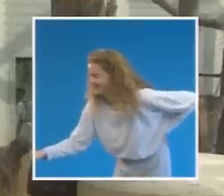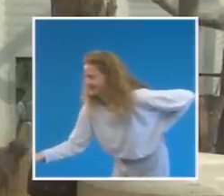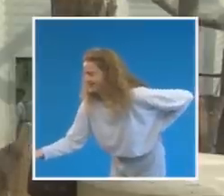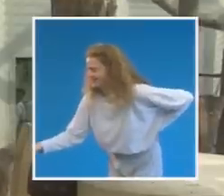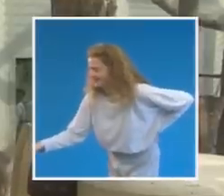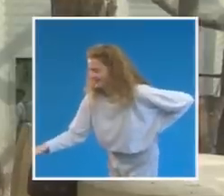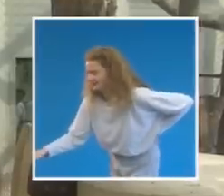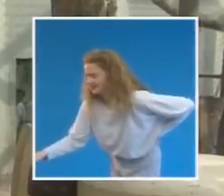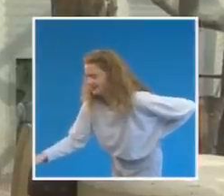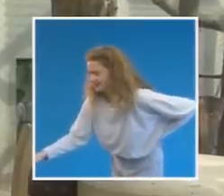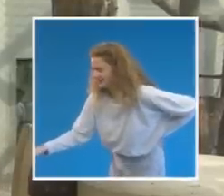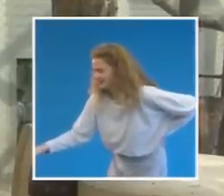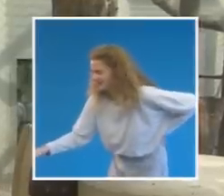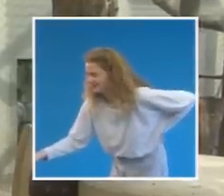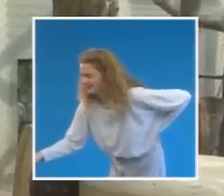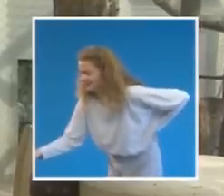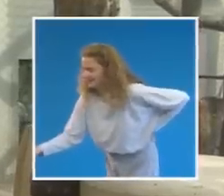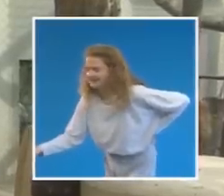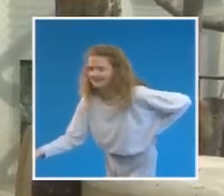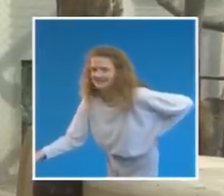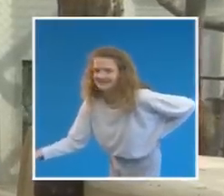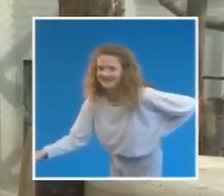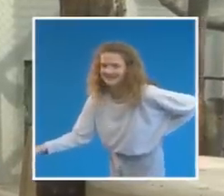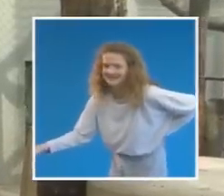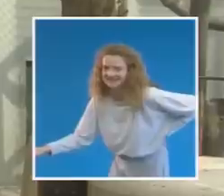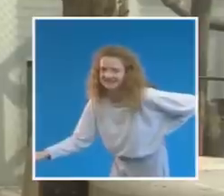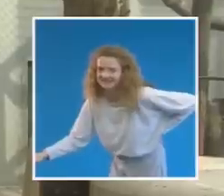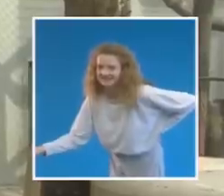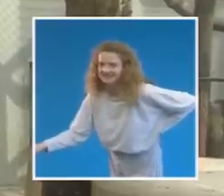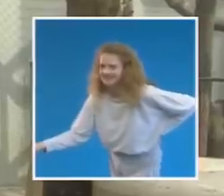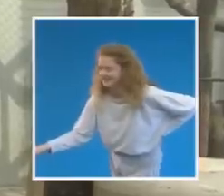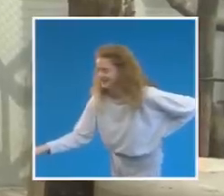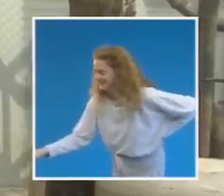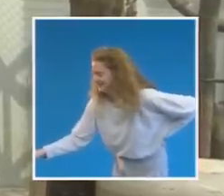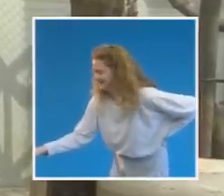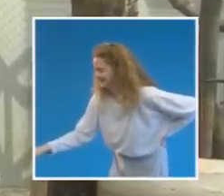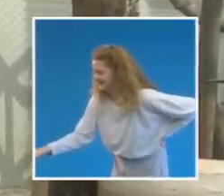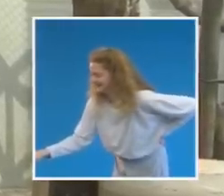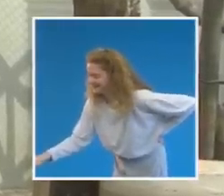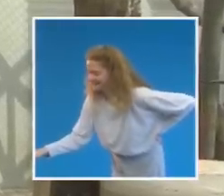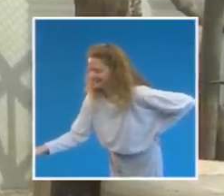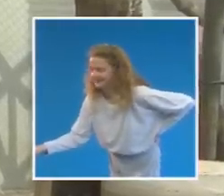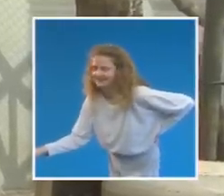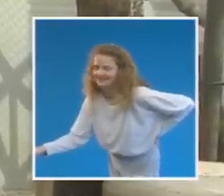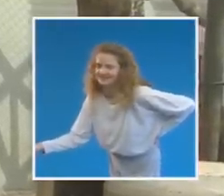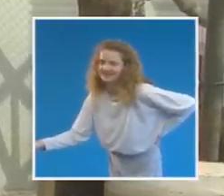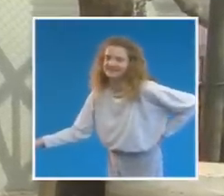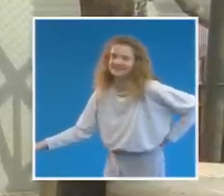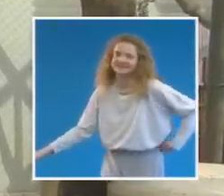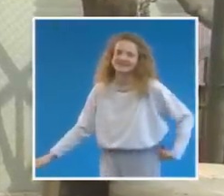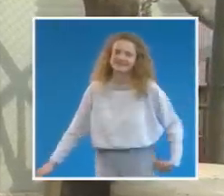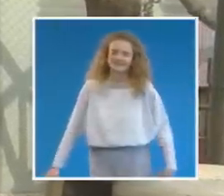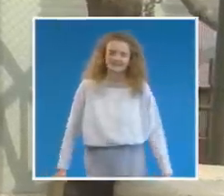stick. Wait for me, my lad, says granddad. I'm too old, I can't